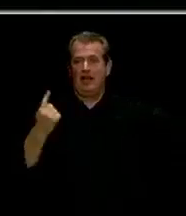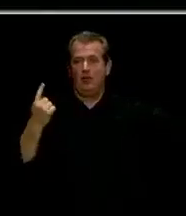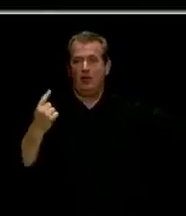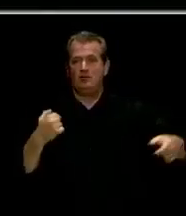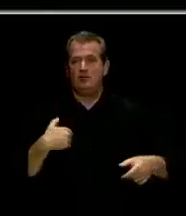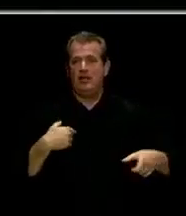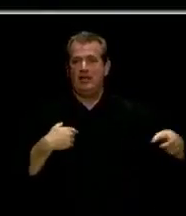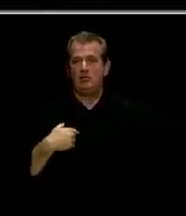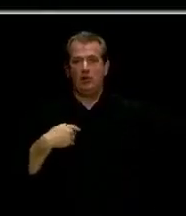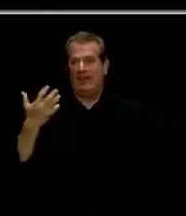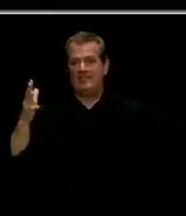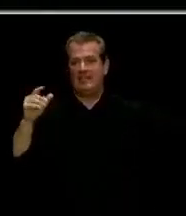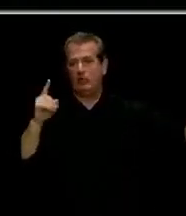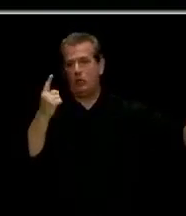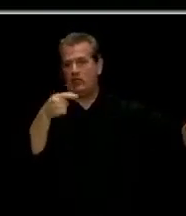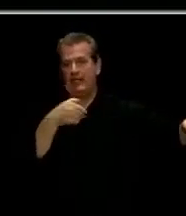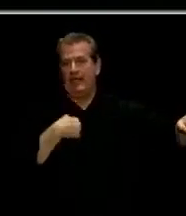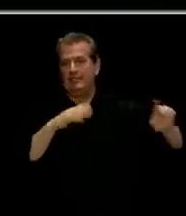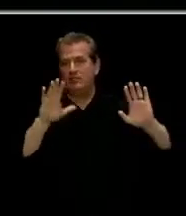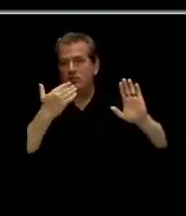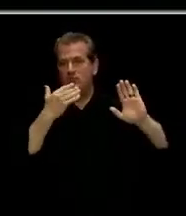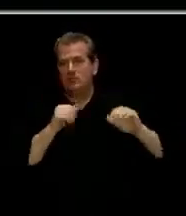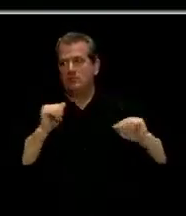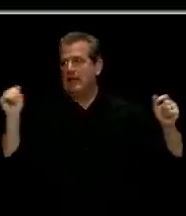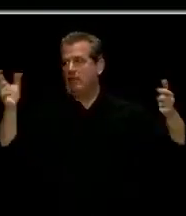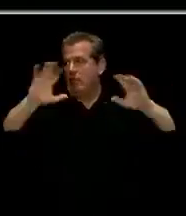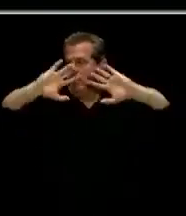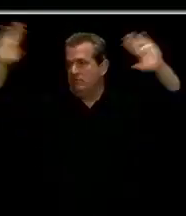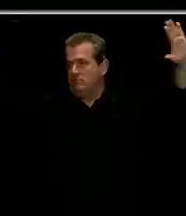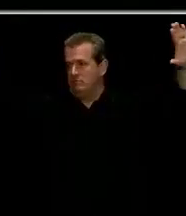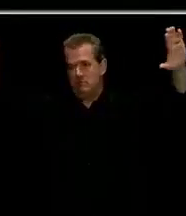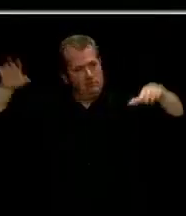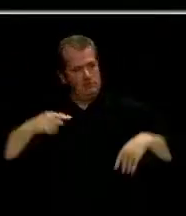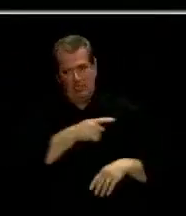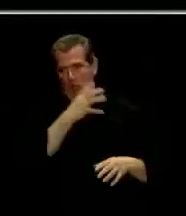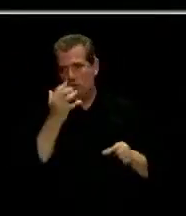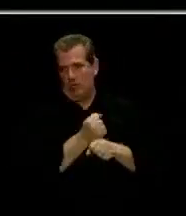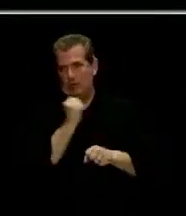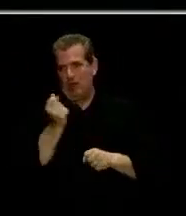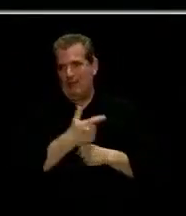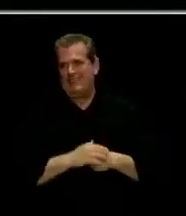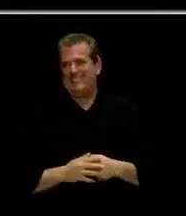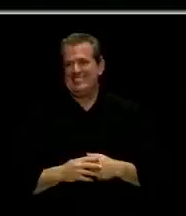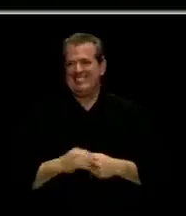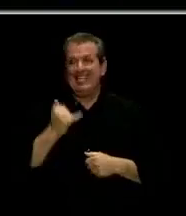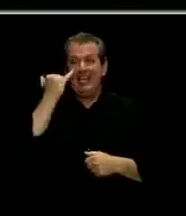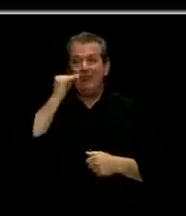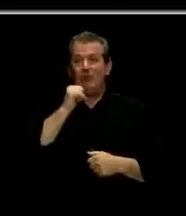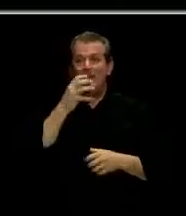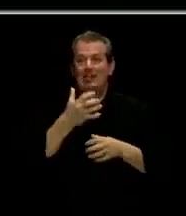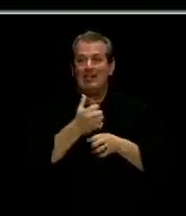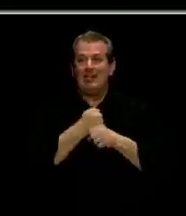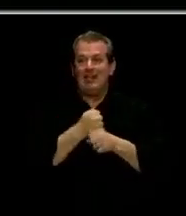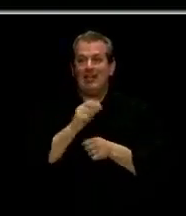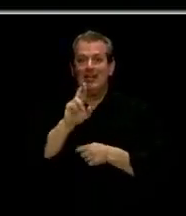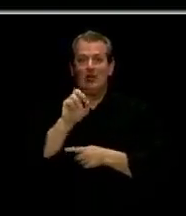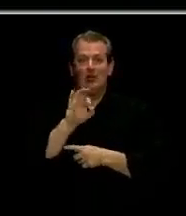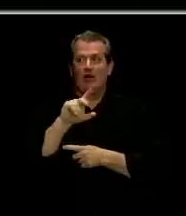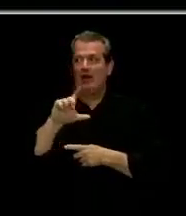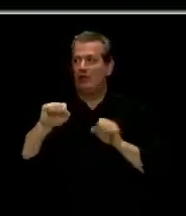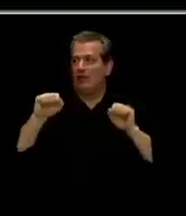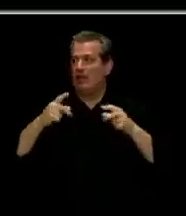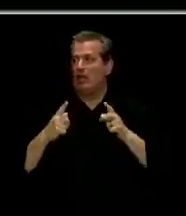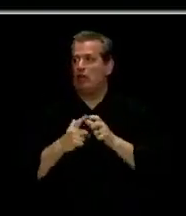You got one? That's all that matters? You got one? We can throw everyone else's away. You got one. If you didn't get a raffle ticket, raise your hand so we can